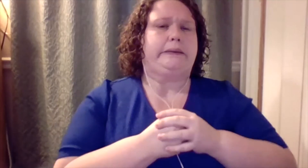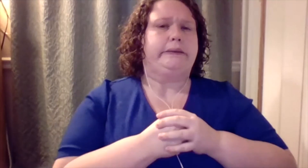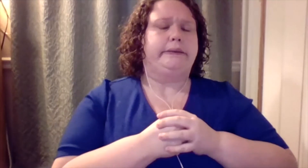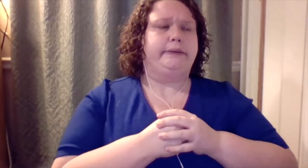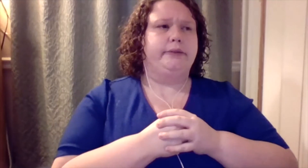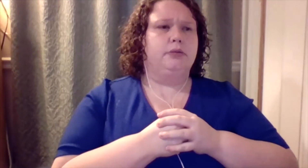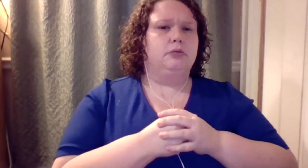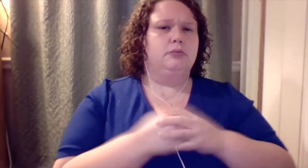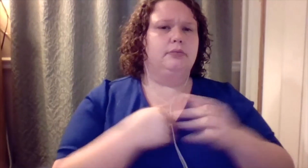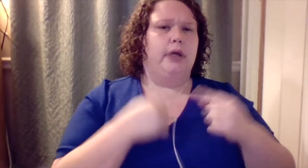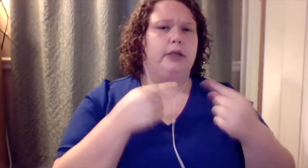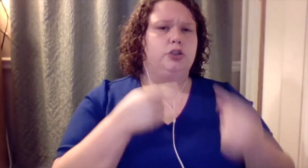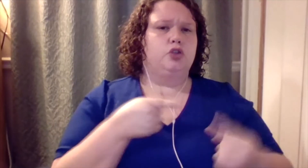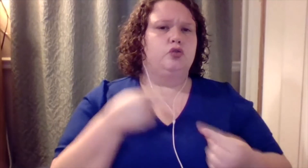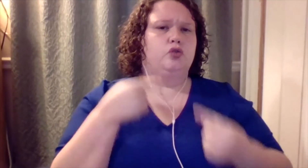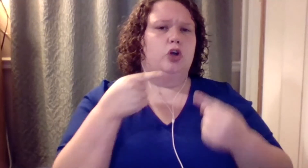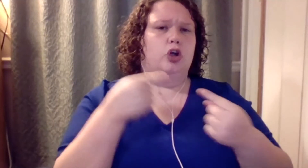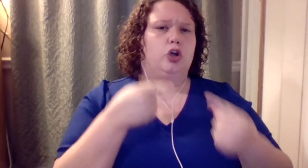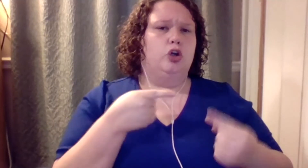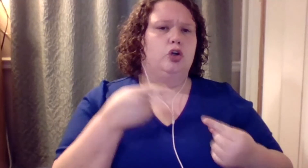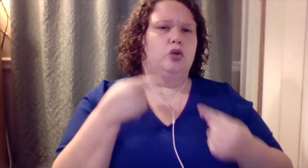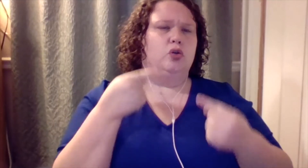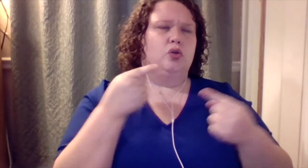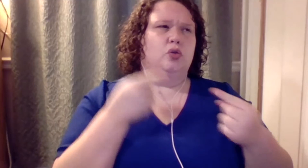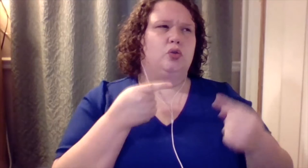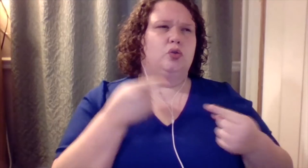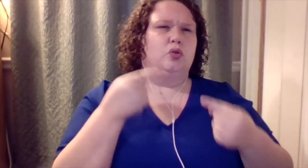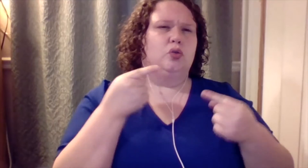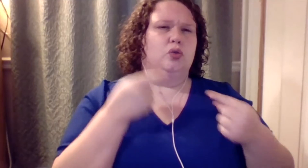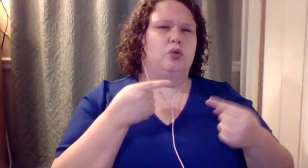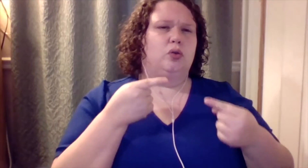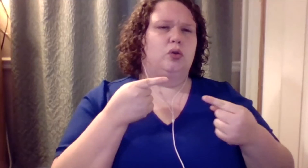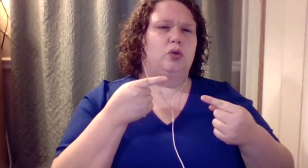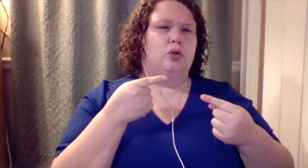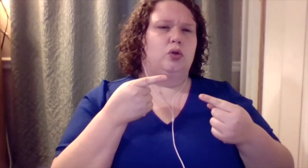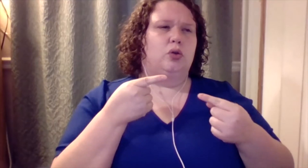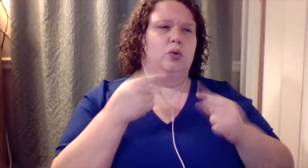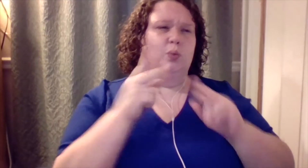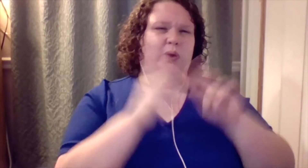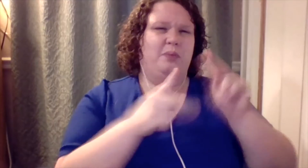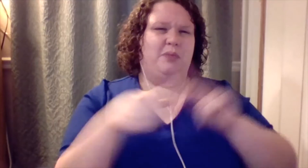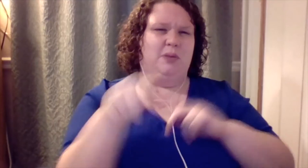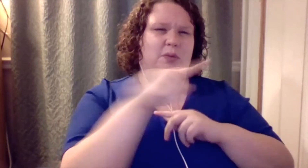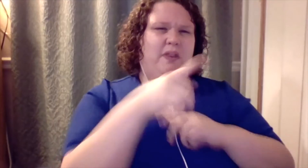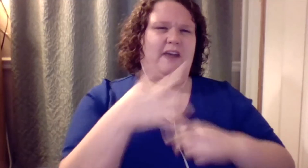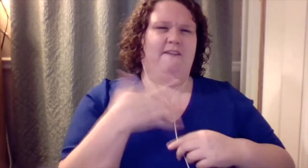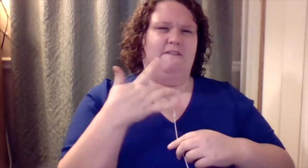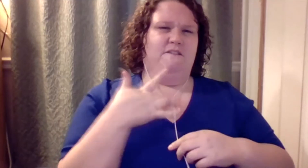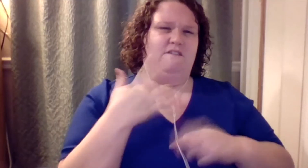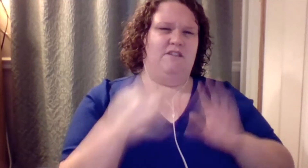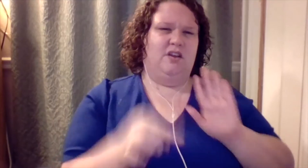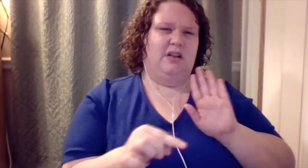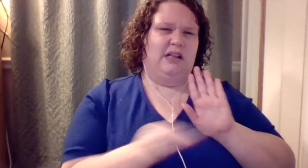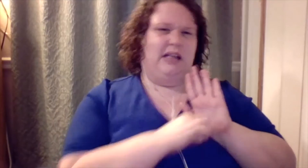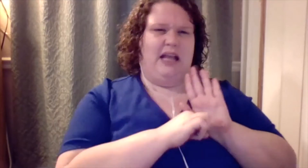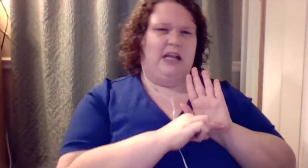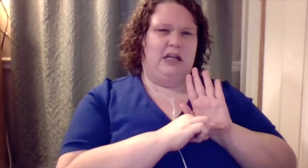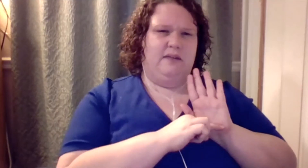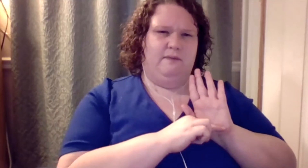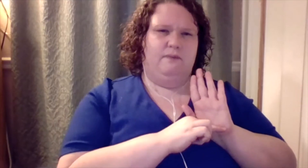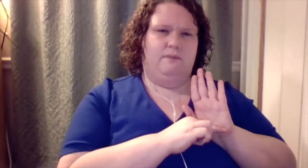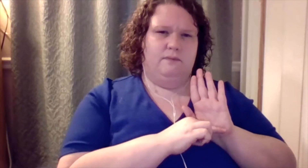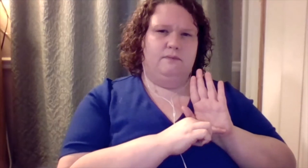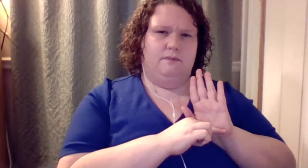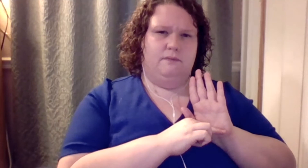struggle. Folks are feeling that this could be a negative thing, separate and apart from the one